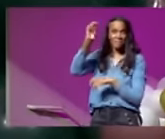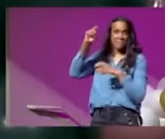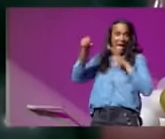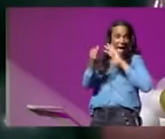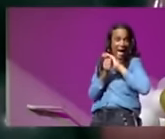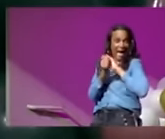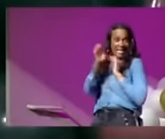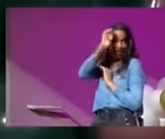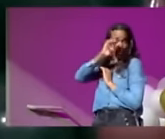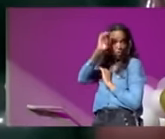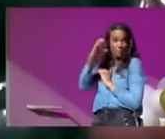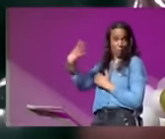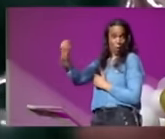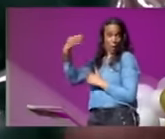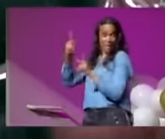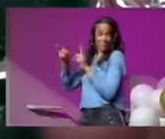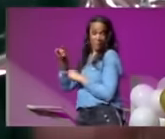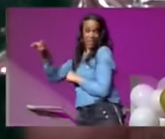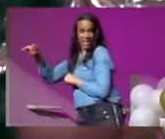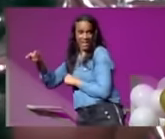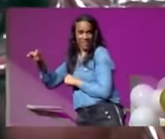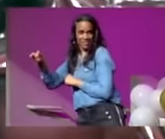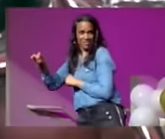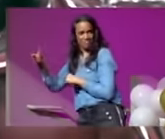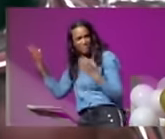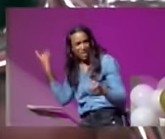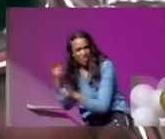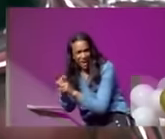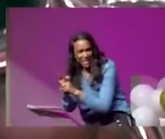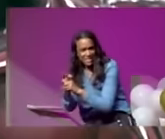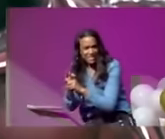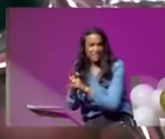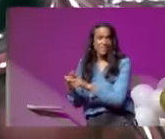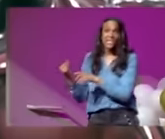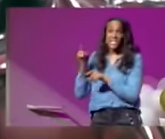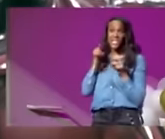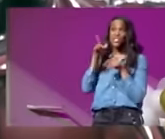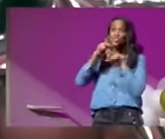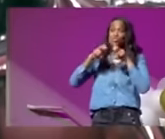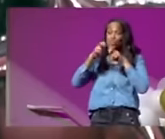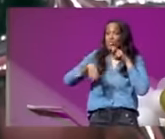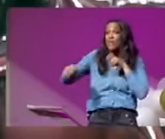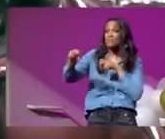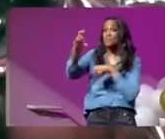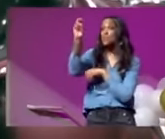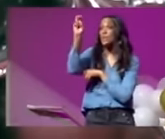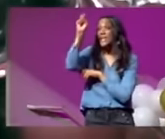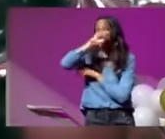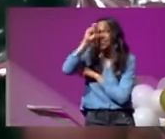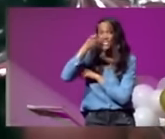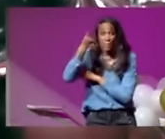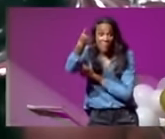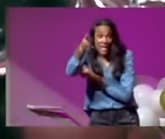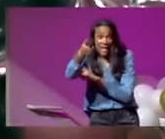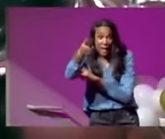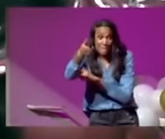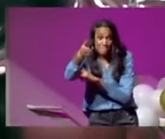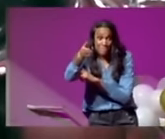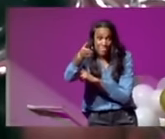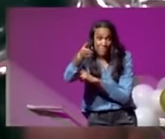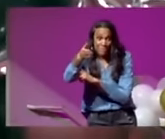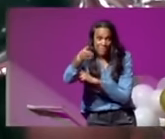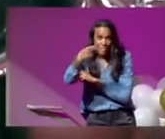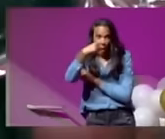the hood. And so the book lets us know that they end up in Egypt, and there in Egypt they